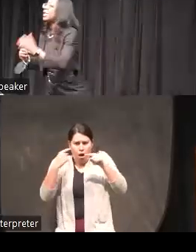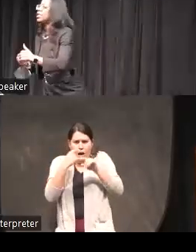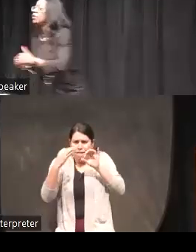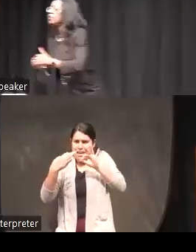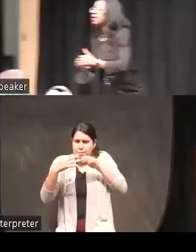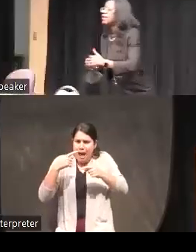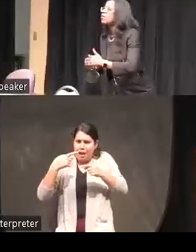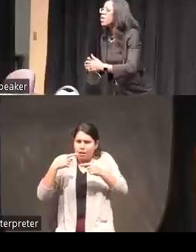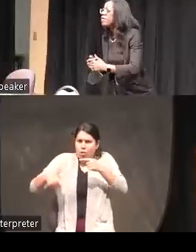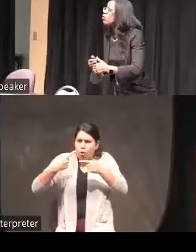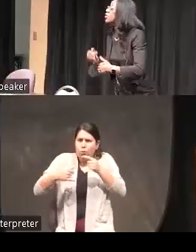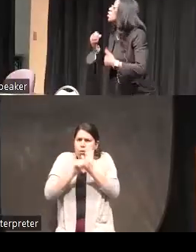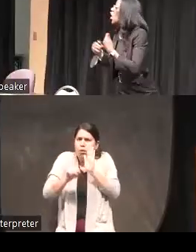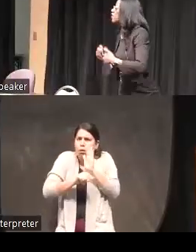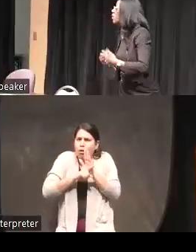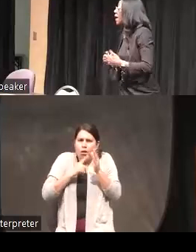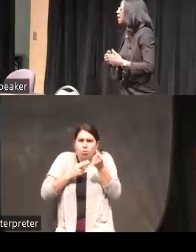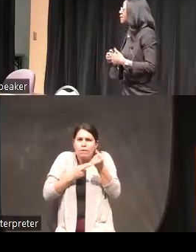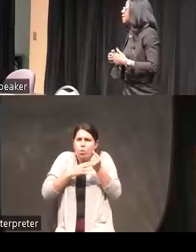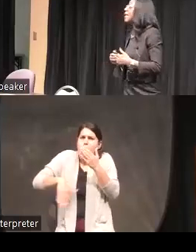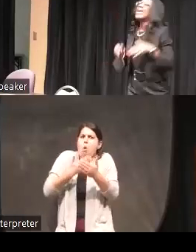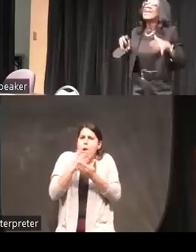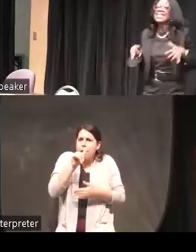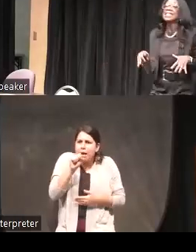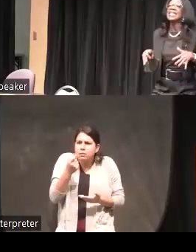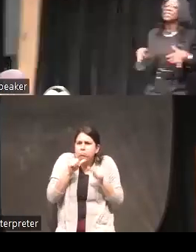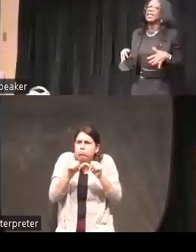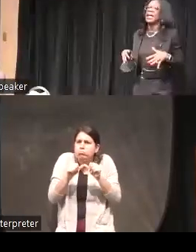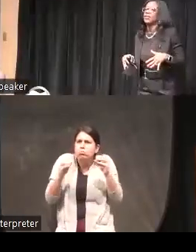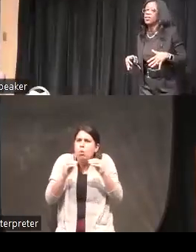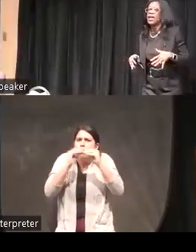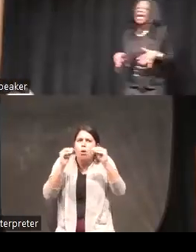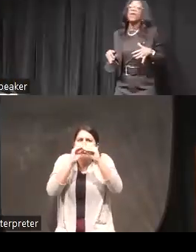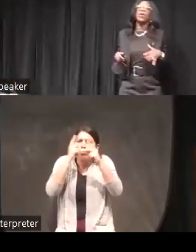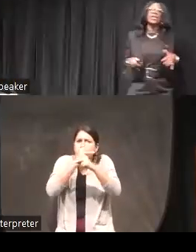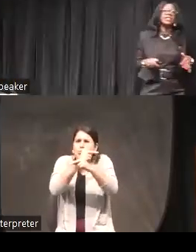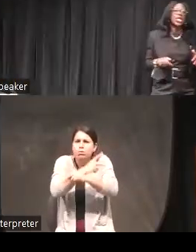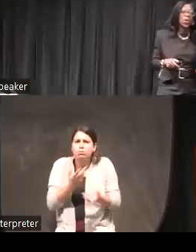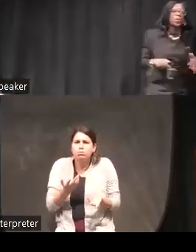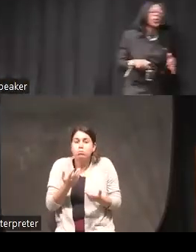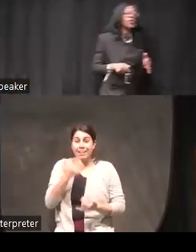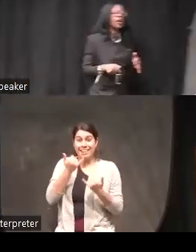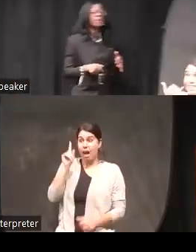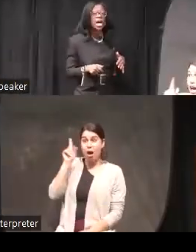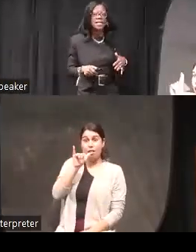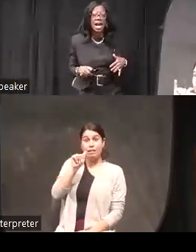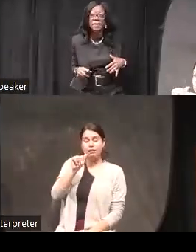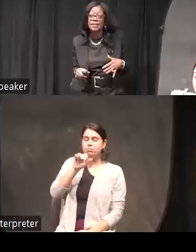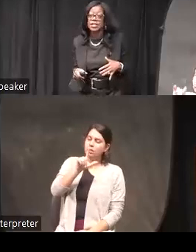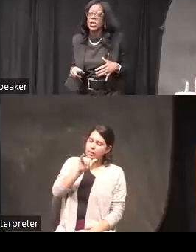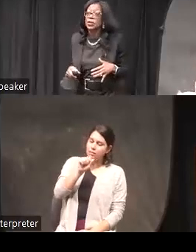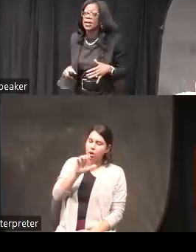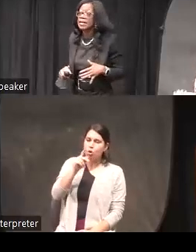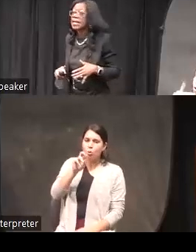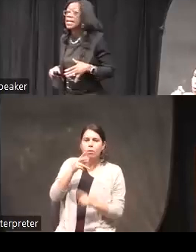feedback loop that reinforces all of our biases in the clinical encounter And what Lisa Cooper from Johns Hopkins